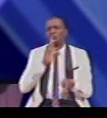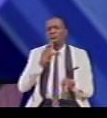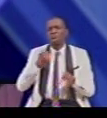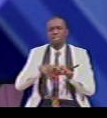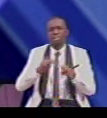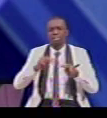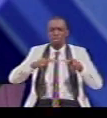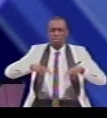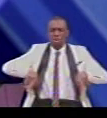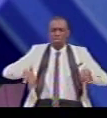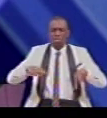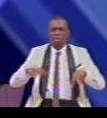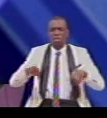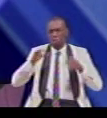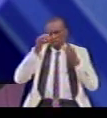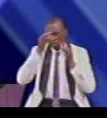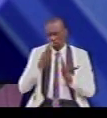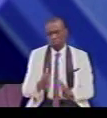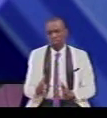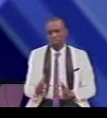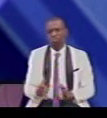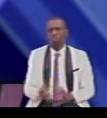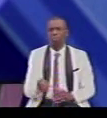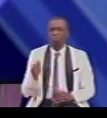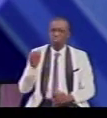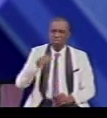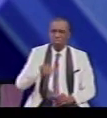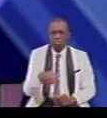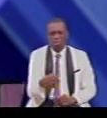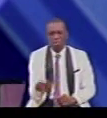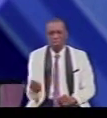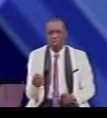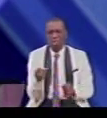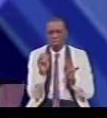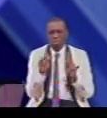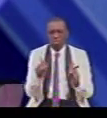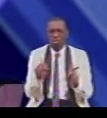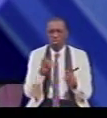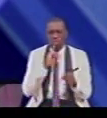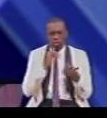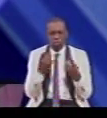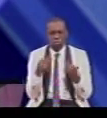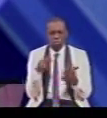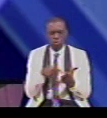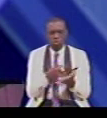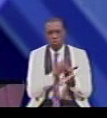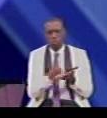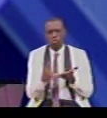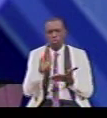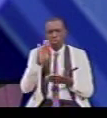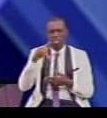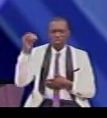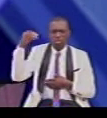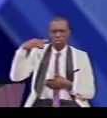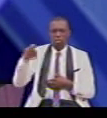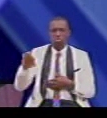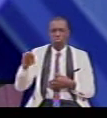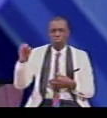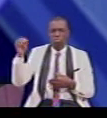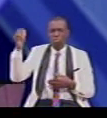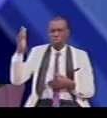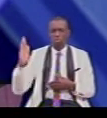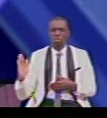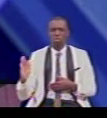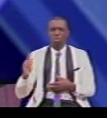and another opportunity is coming up this week by the grace of God the gck for this September